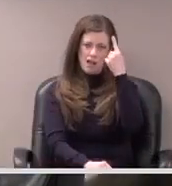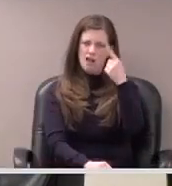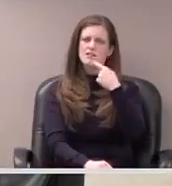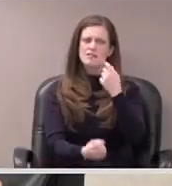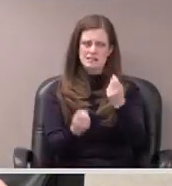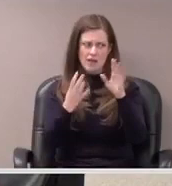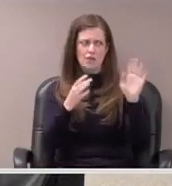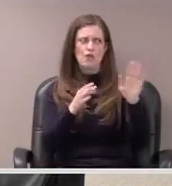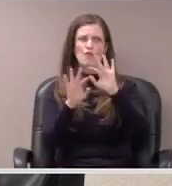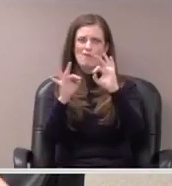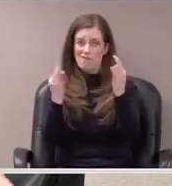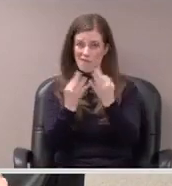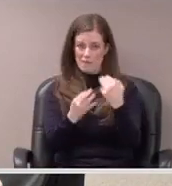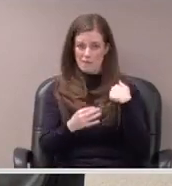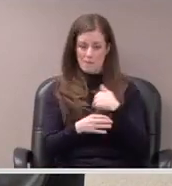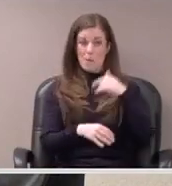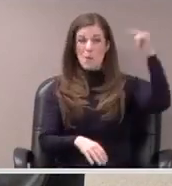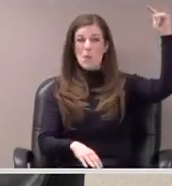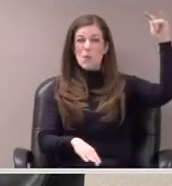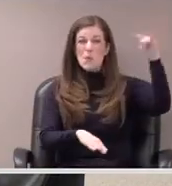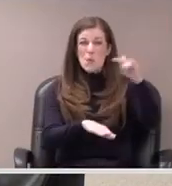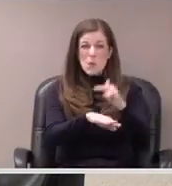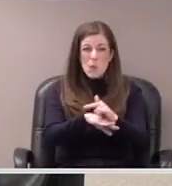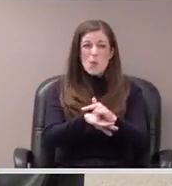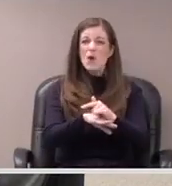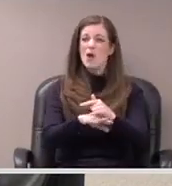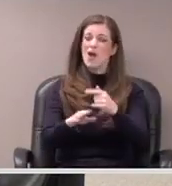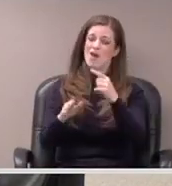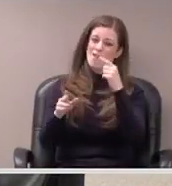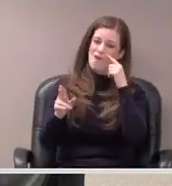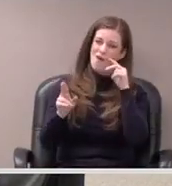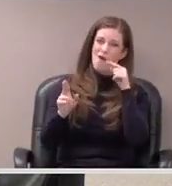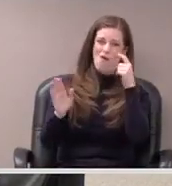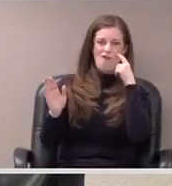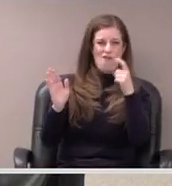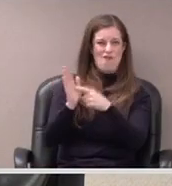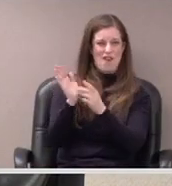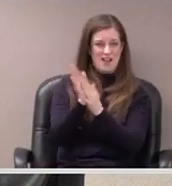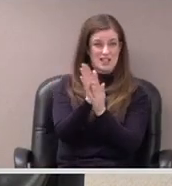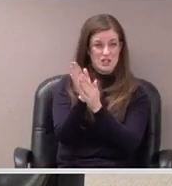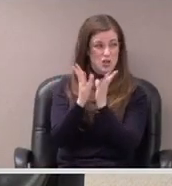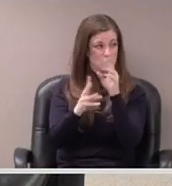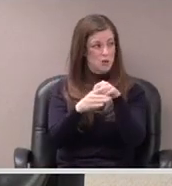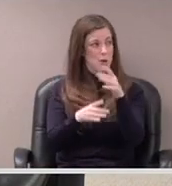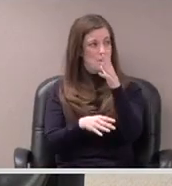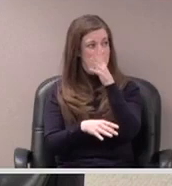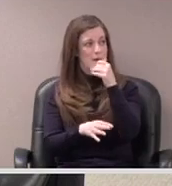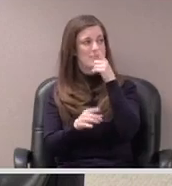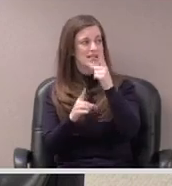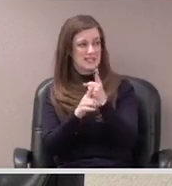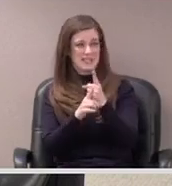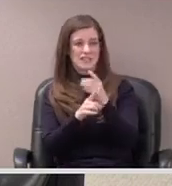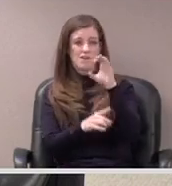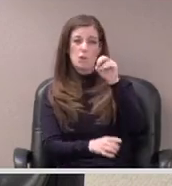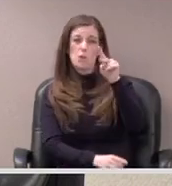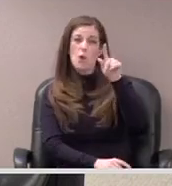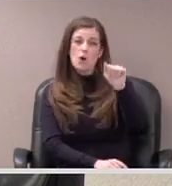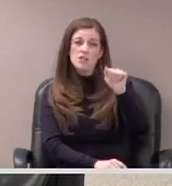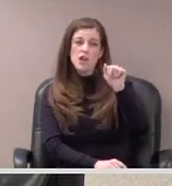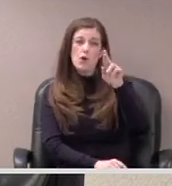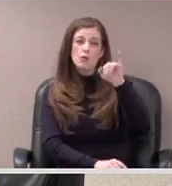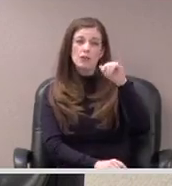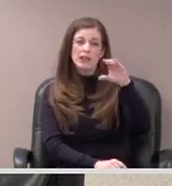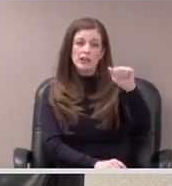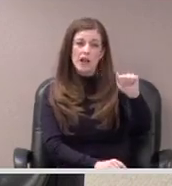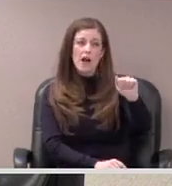several of her family members flew in for this recognition, including her mom and sister from Costa Rica and another sister from